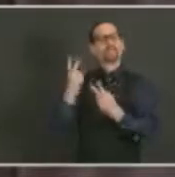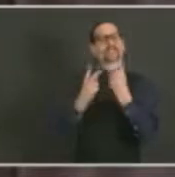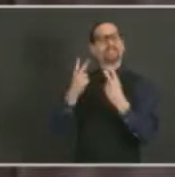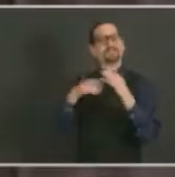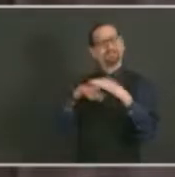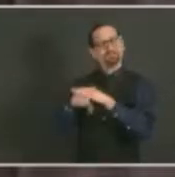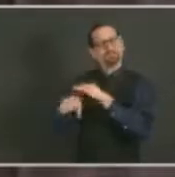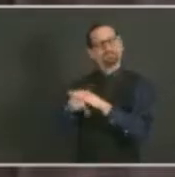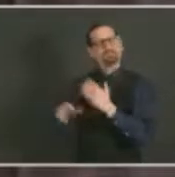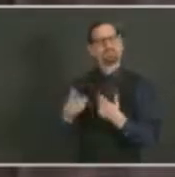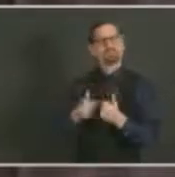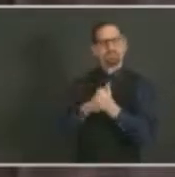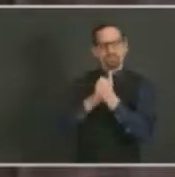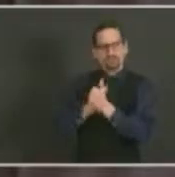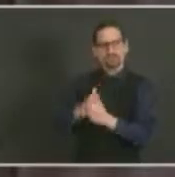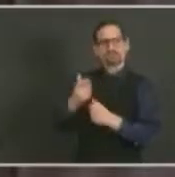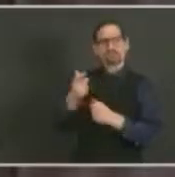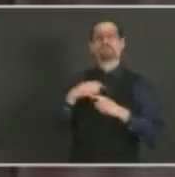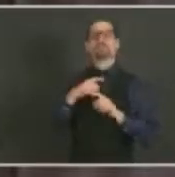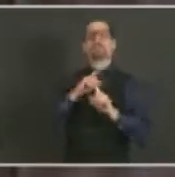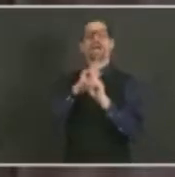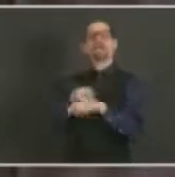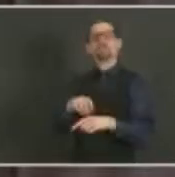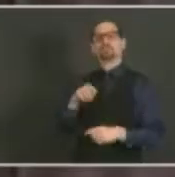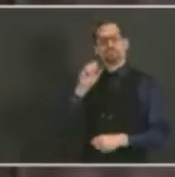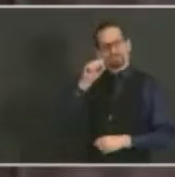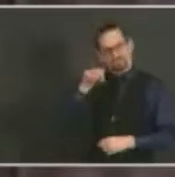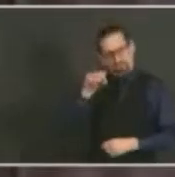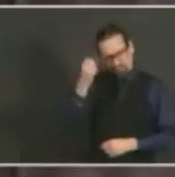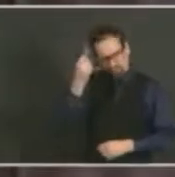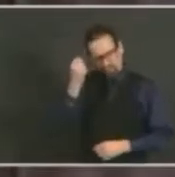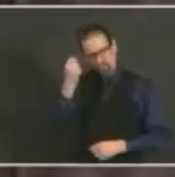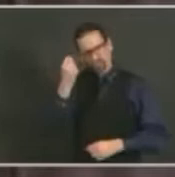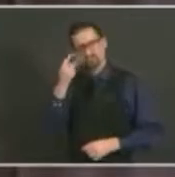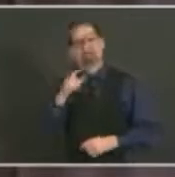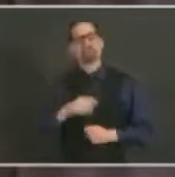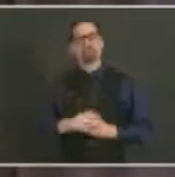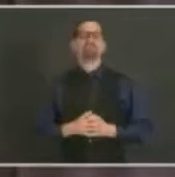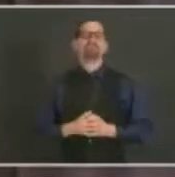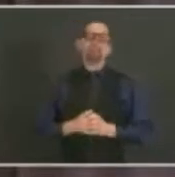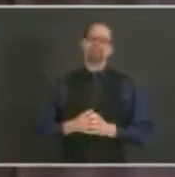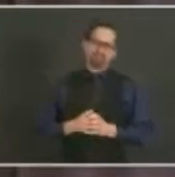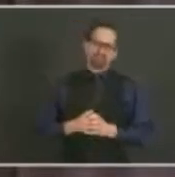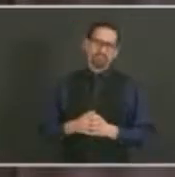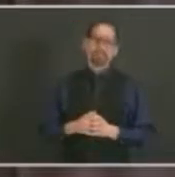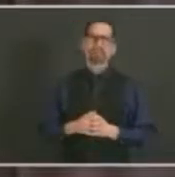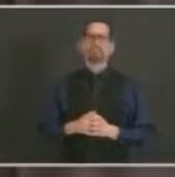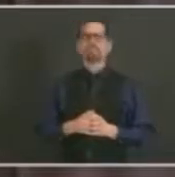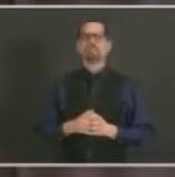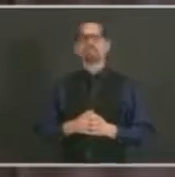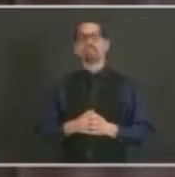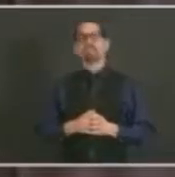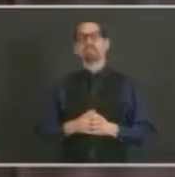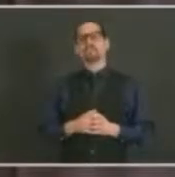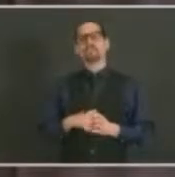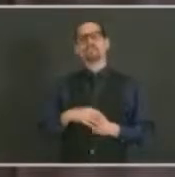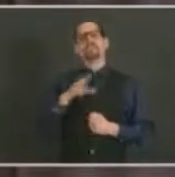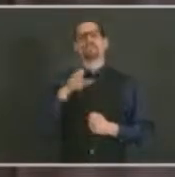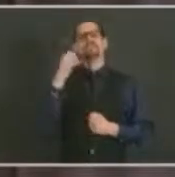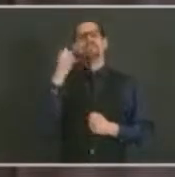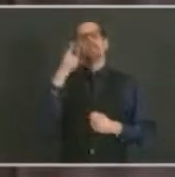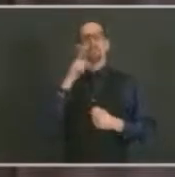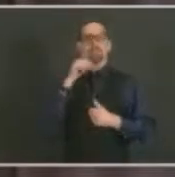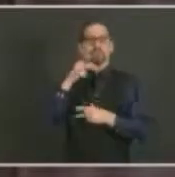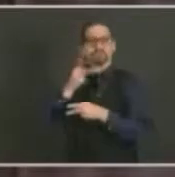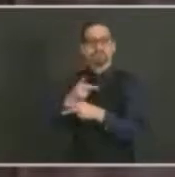direction? Absolutely. We have had in place the caretaker approach and the other strategies to